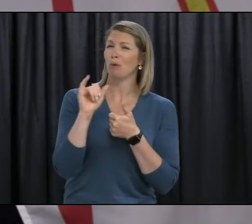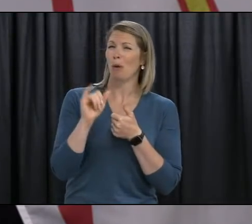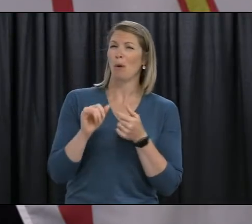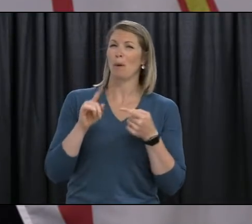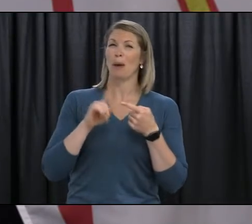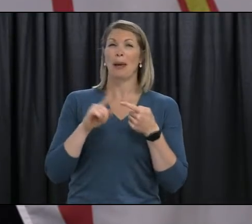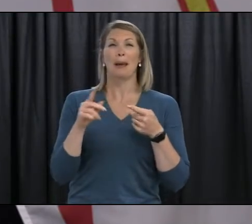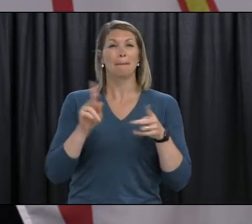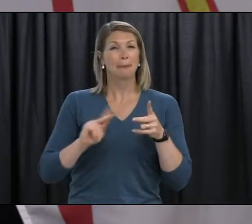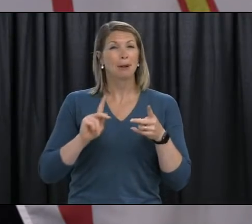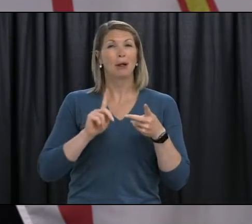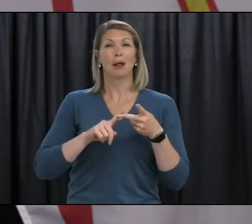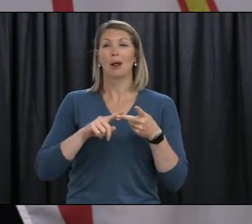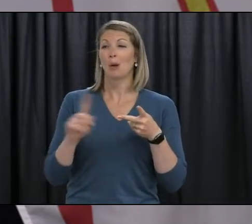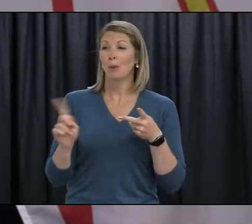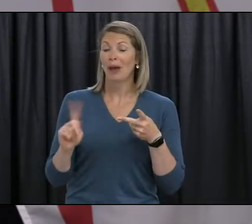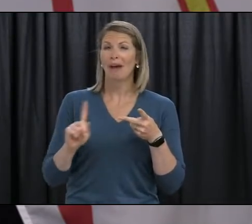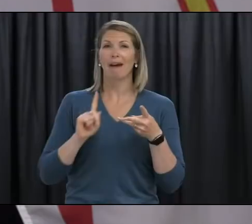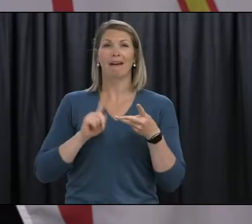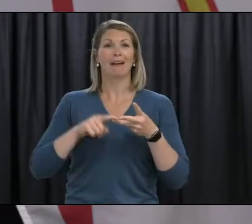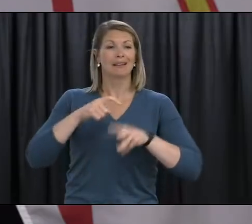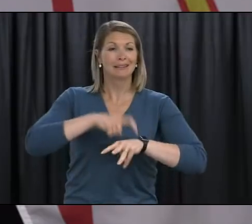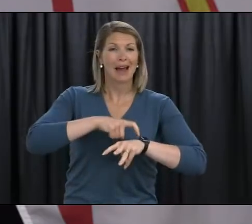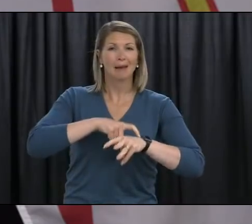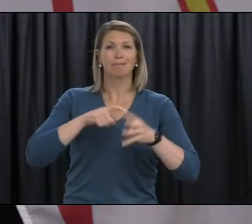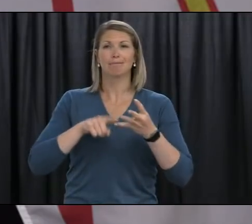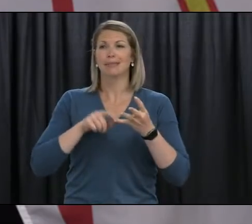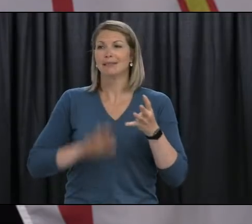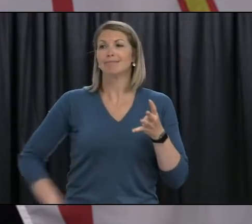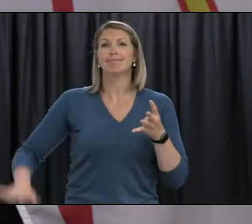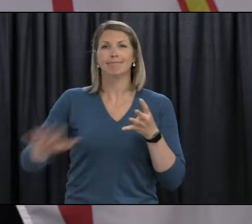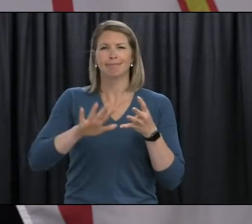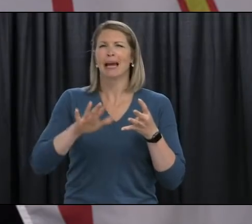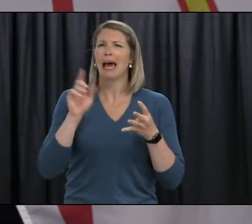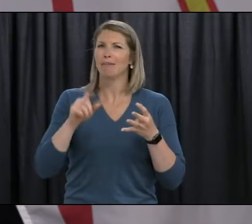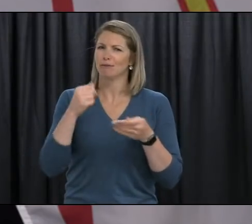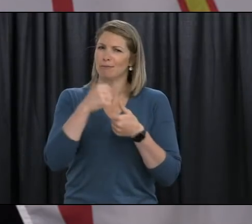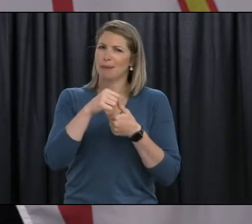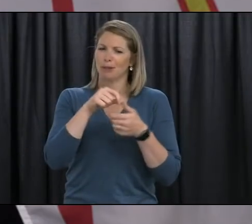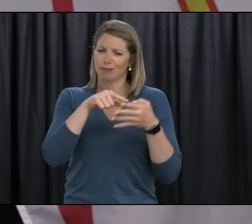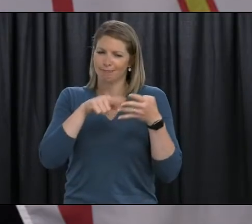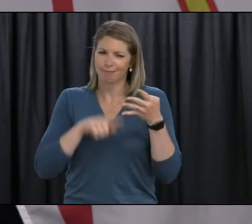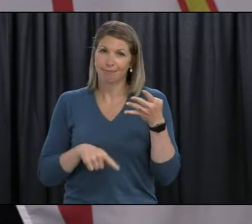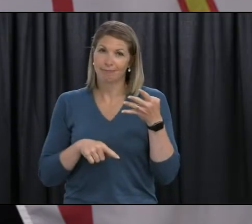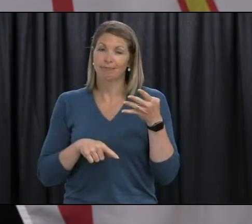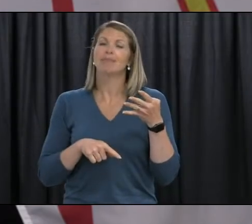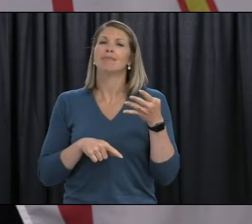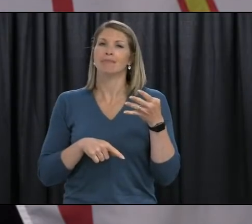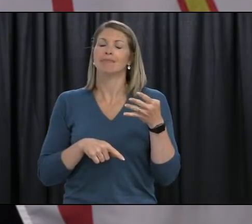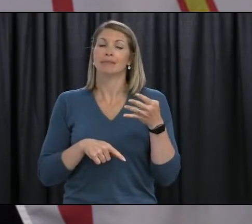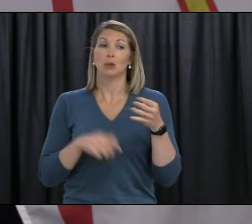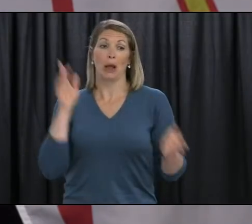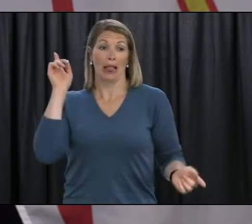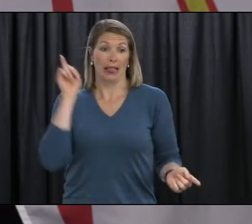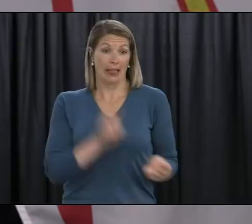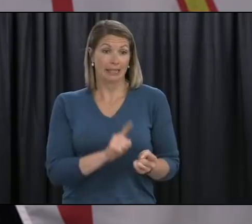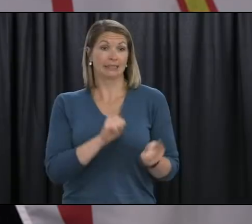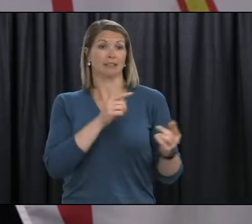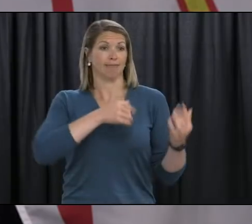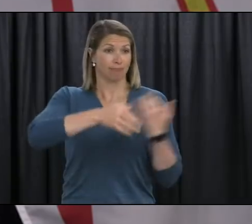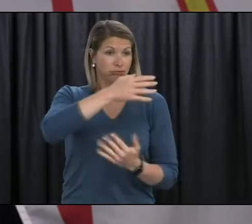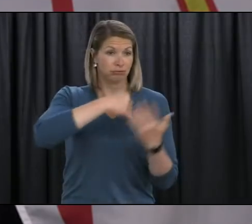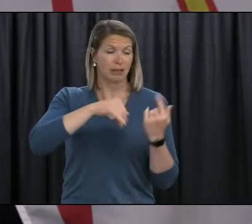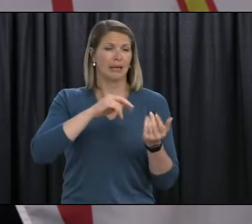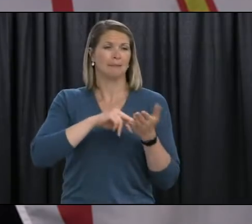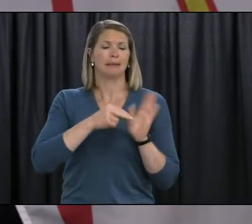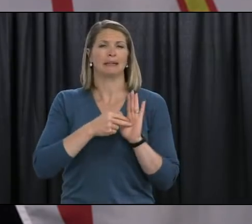people that are coming into contact with people in the nursing home, then the better that is. So we want to make sure there's some